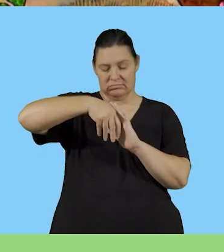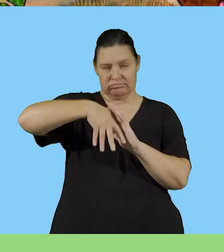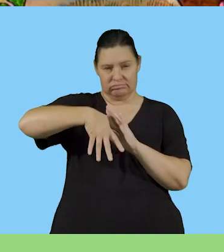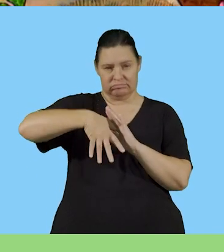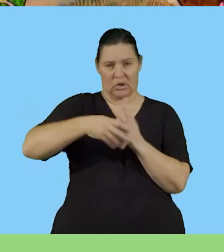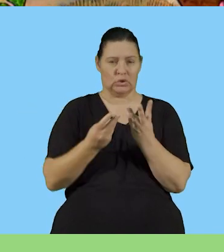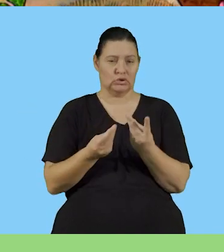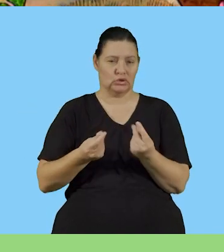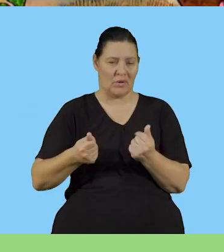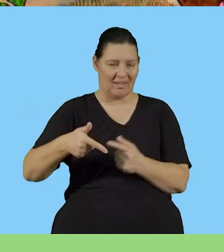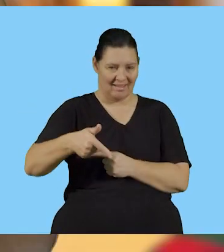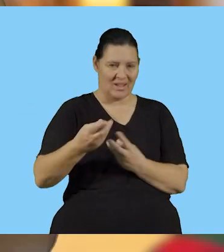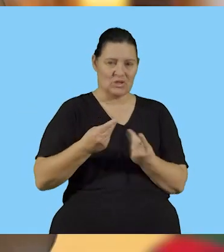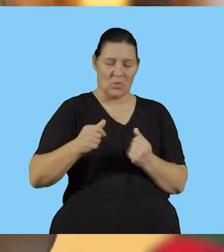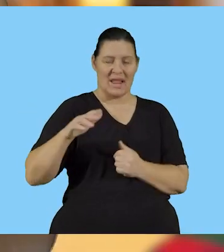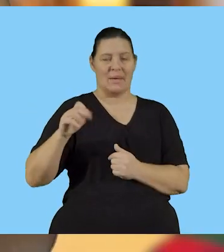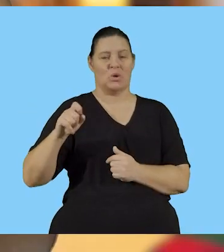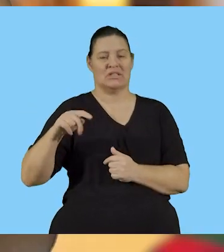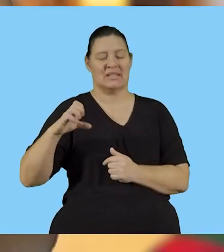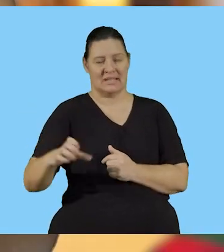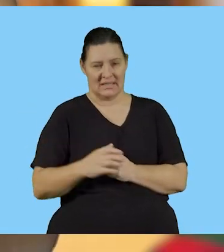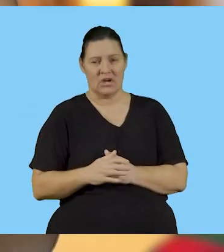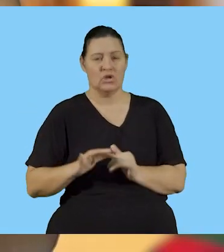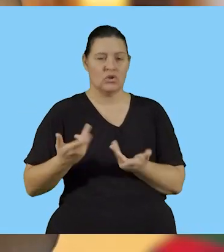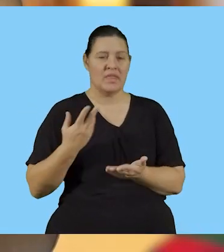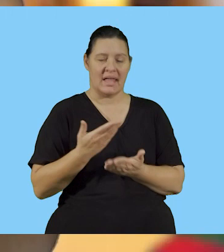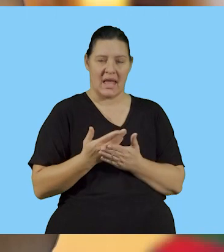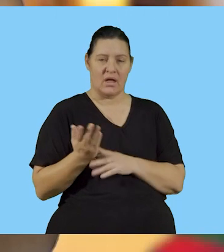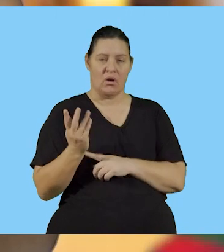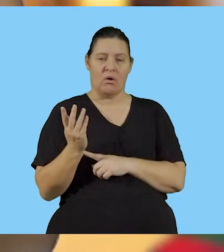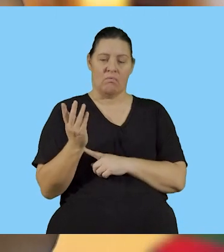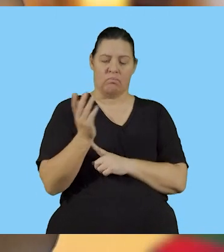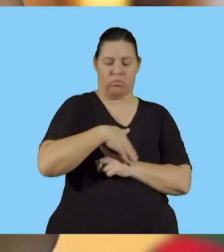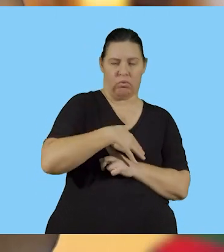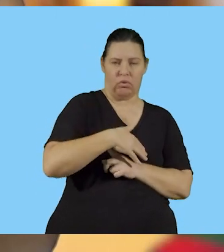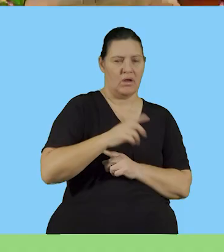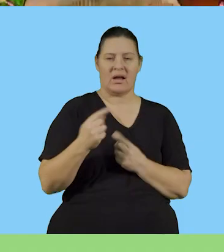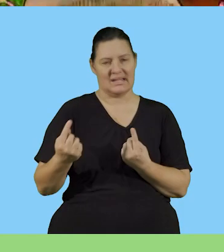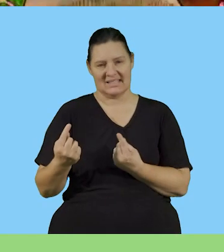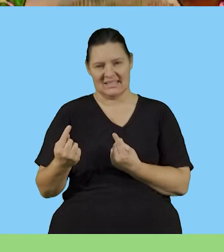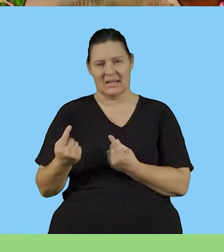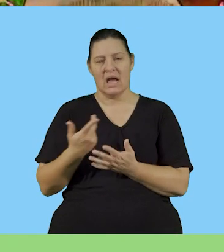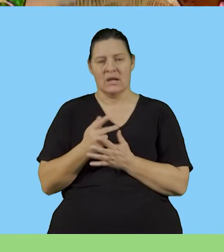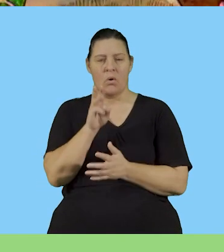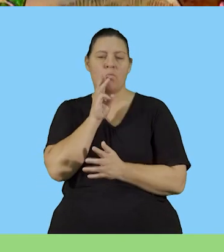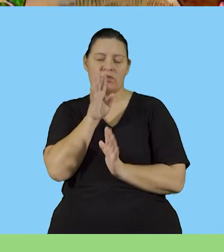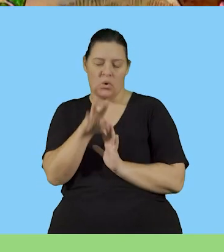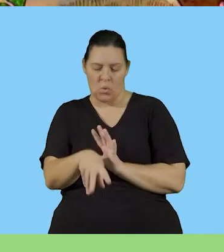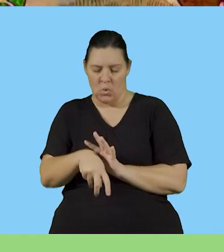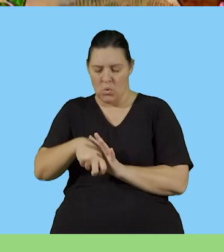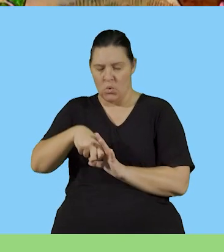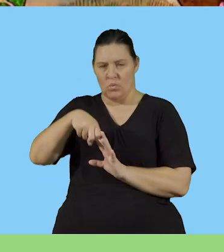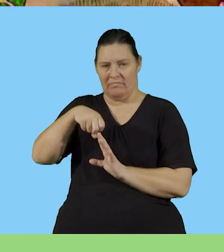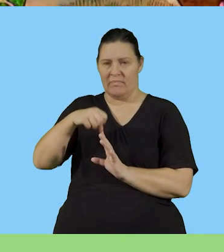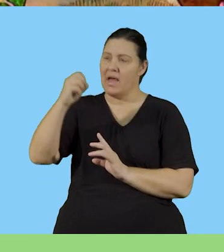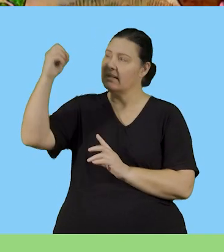rooted in the soil which is abiotic, so that they do not blow over and they can get water and